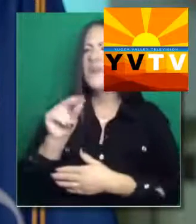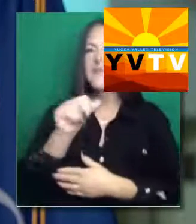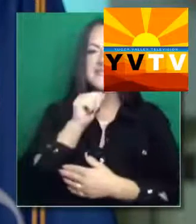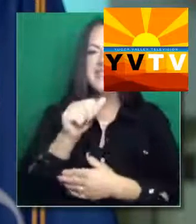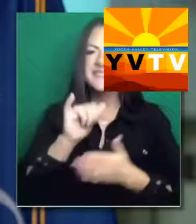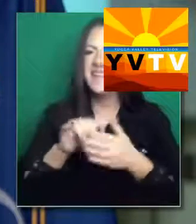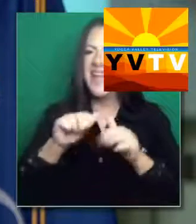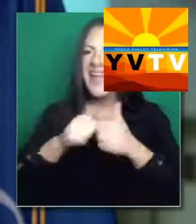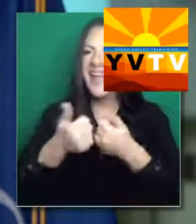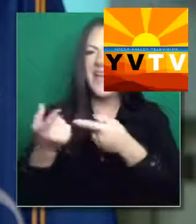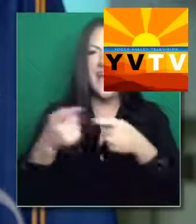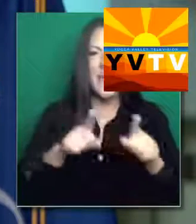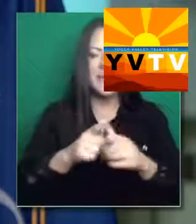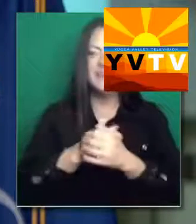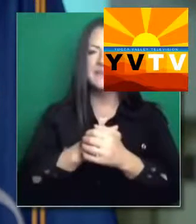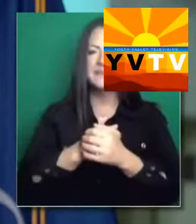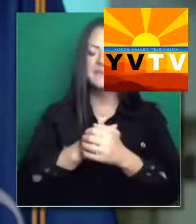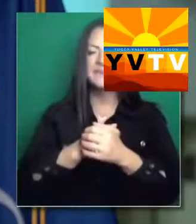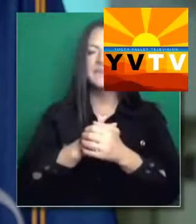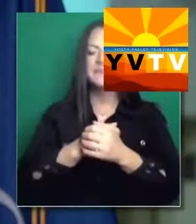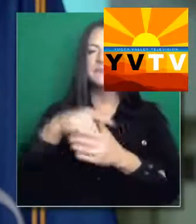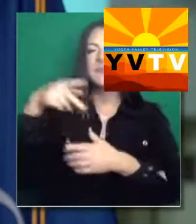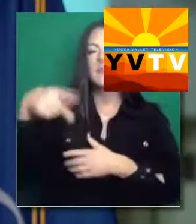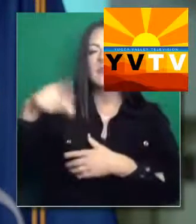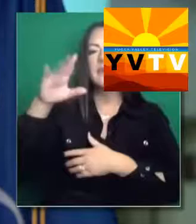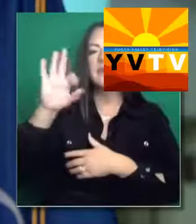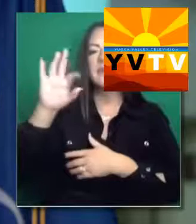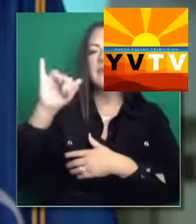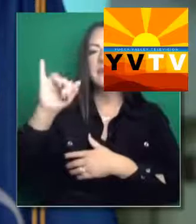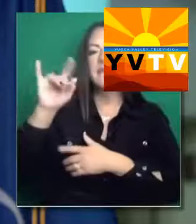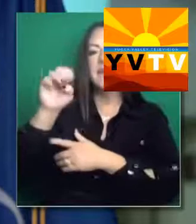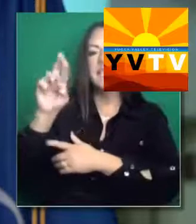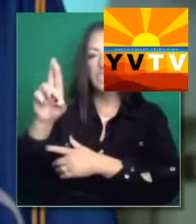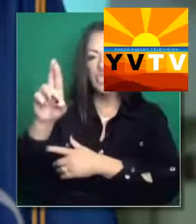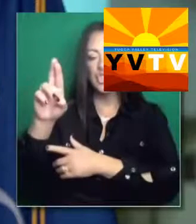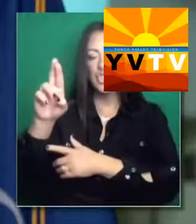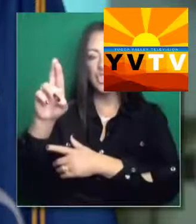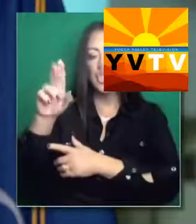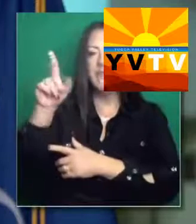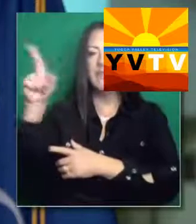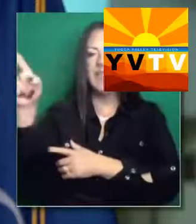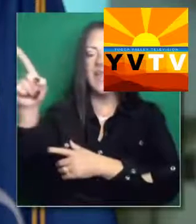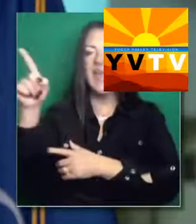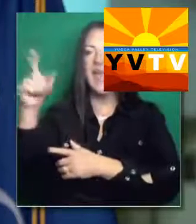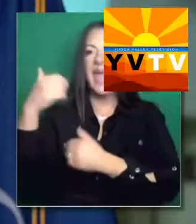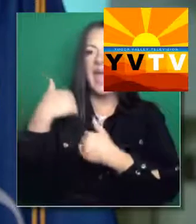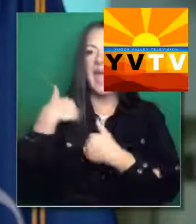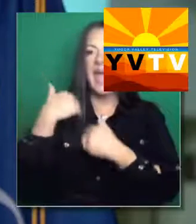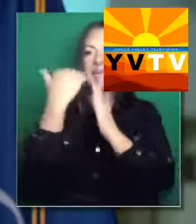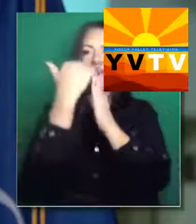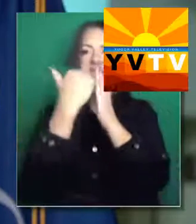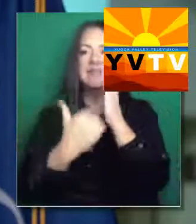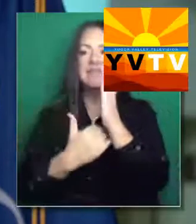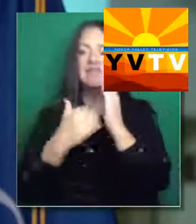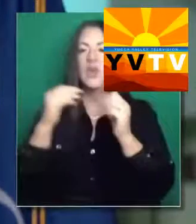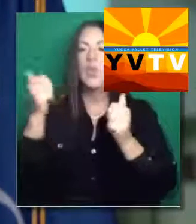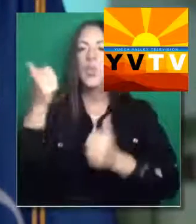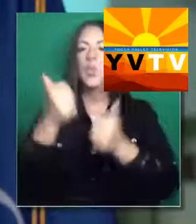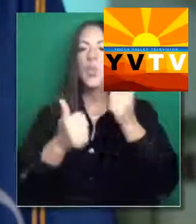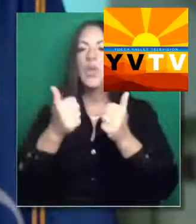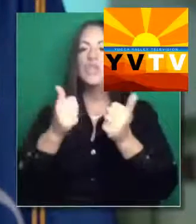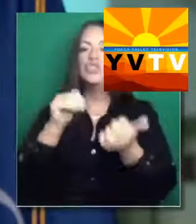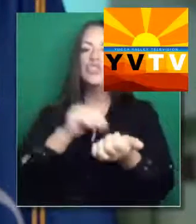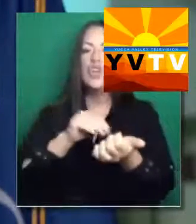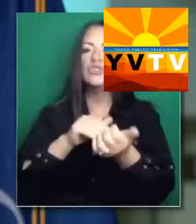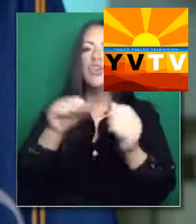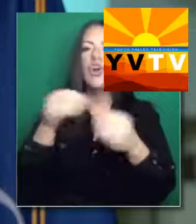directly and Moderna through McKesson as an intermediary directly to providers. But Dr. Galley, perhaps you can explain